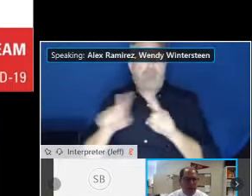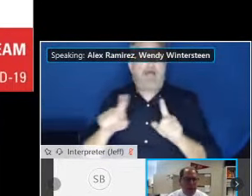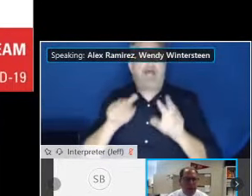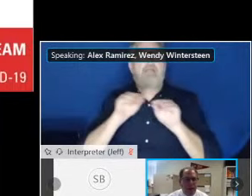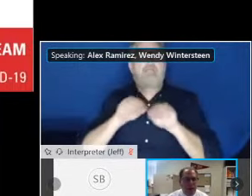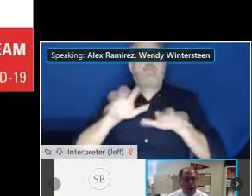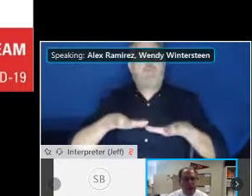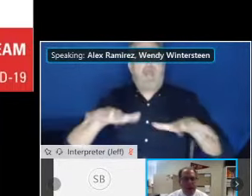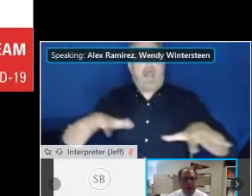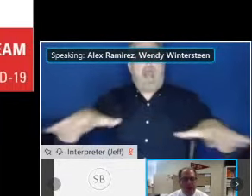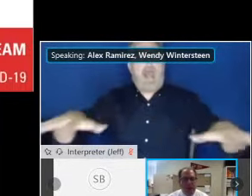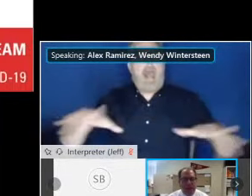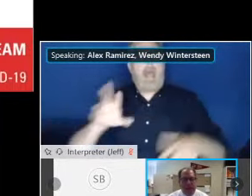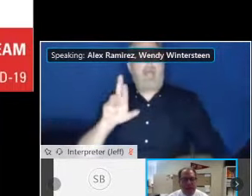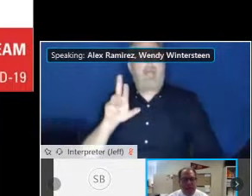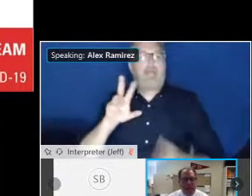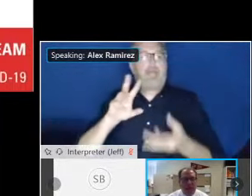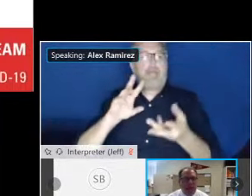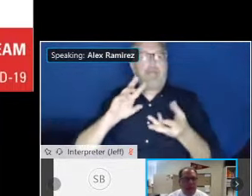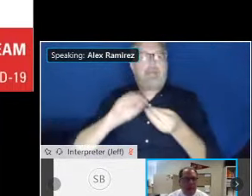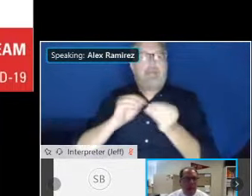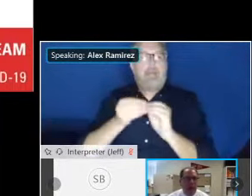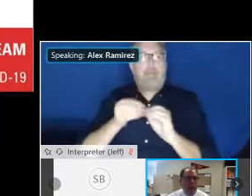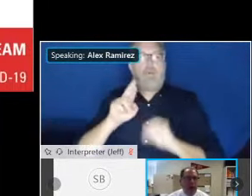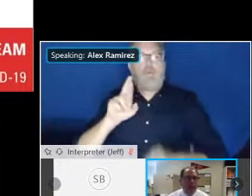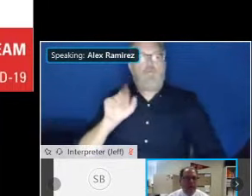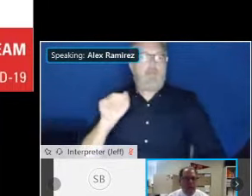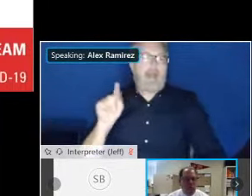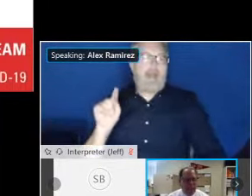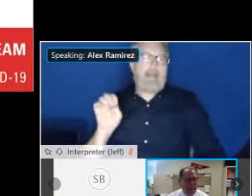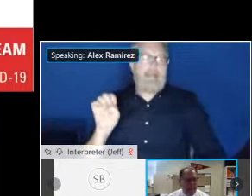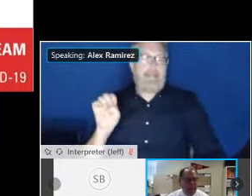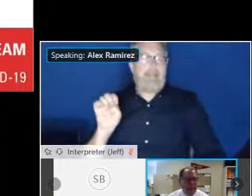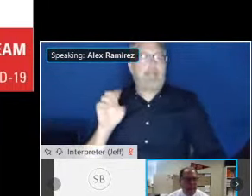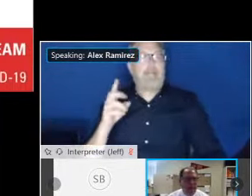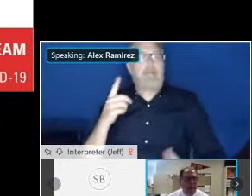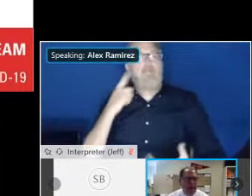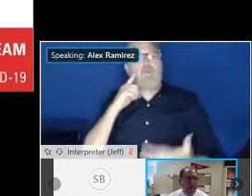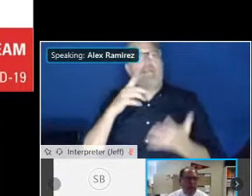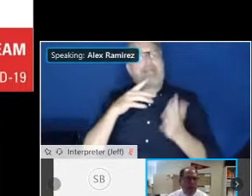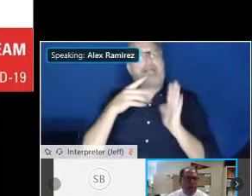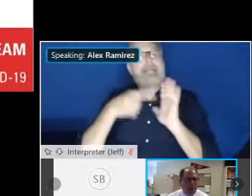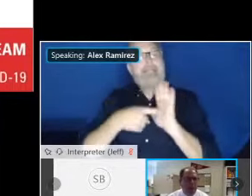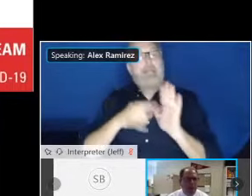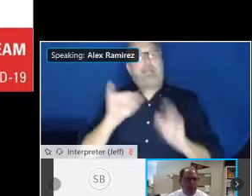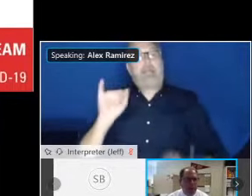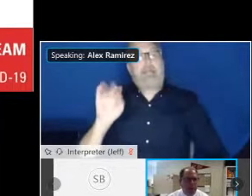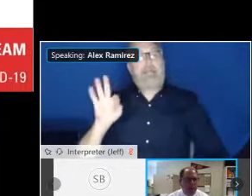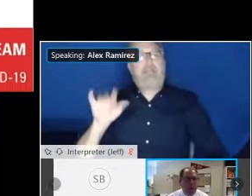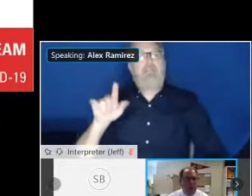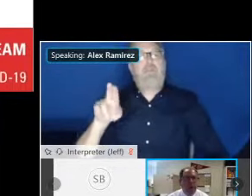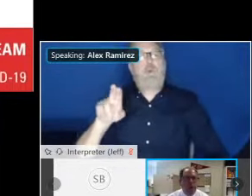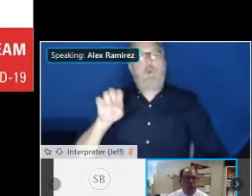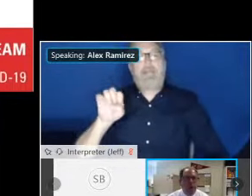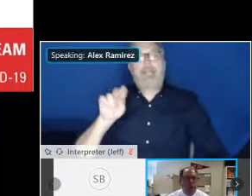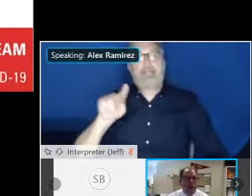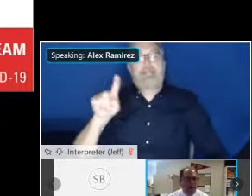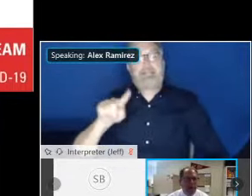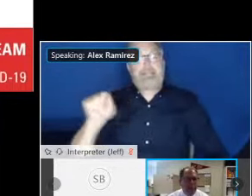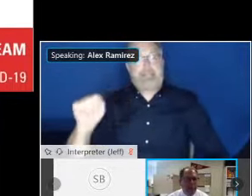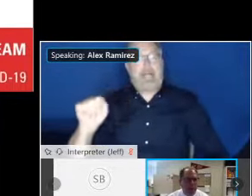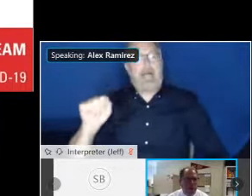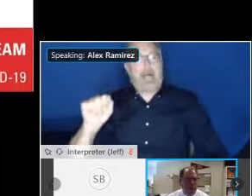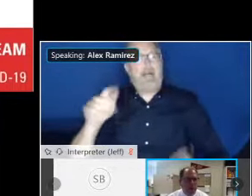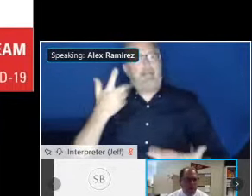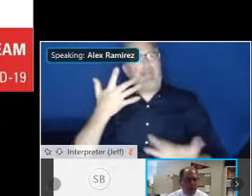rate. Okay. And let me give you an example. When we have influenza, and we get influenza every year, we know